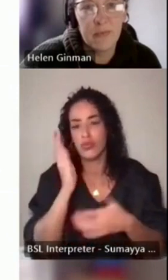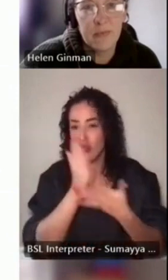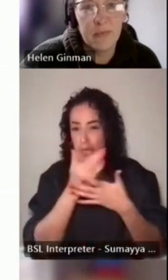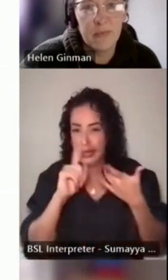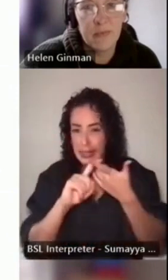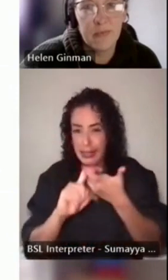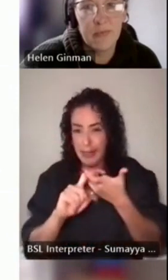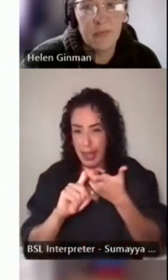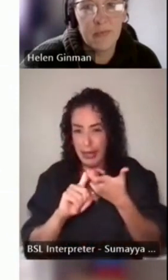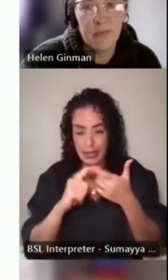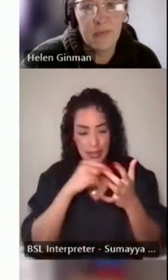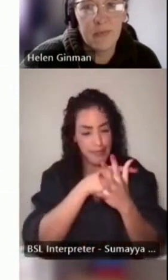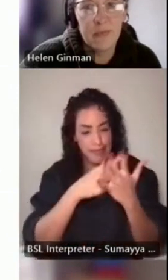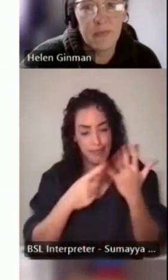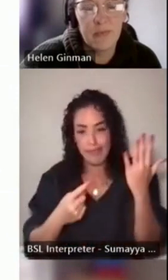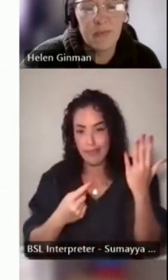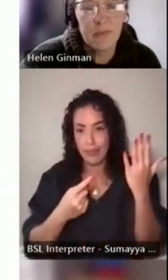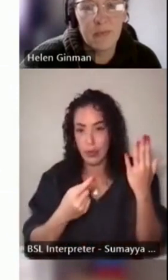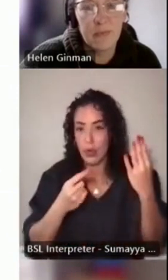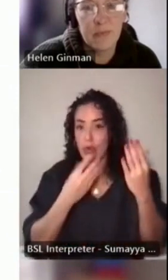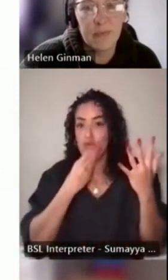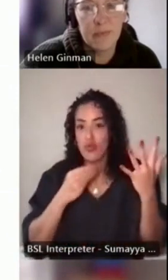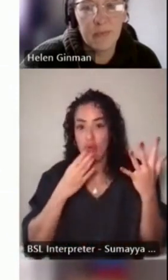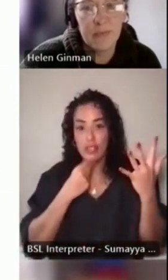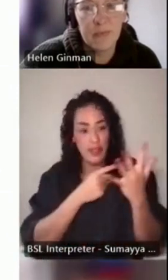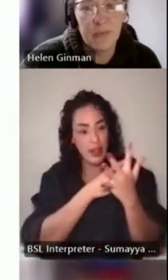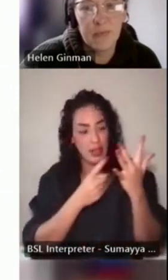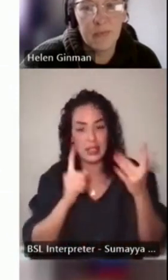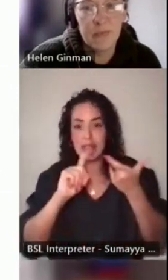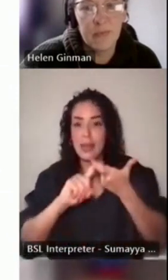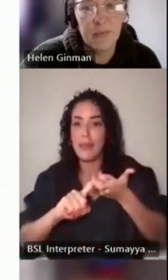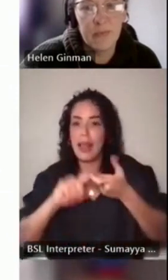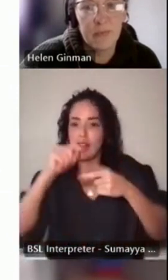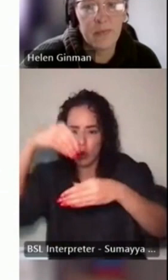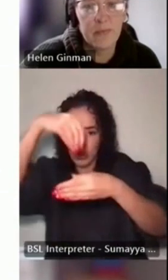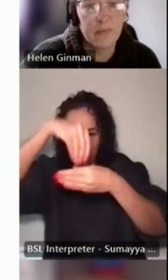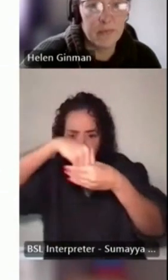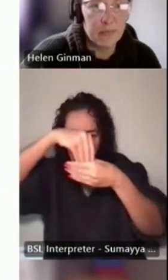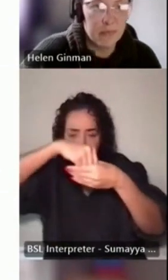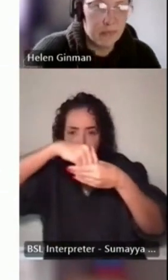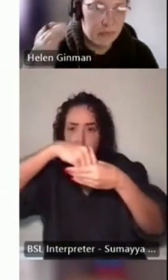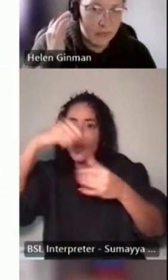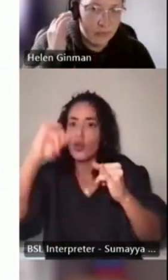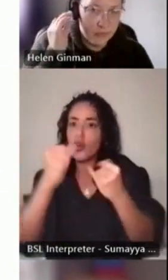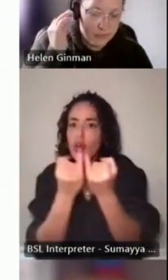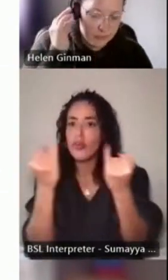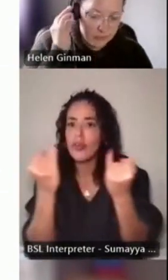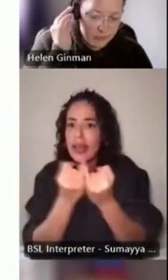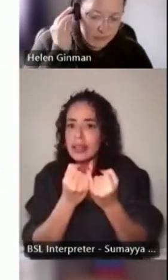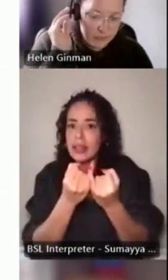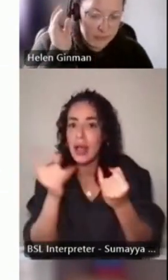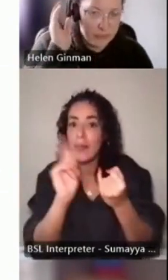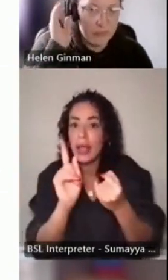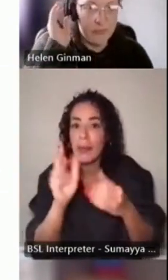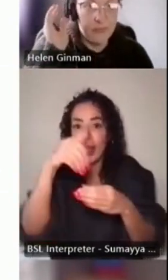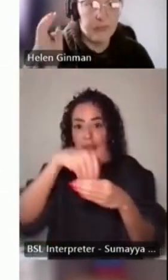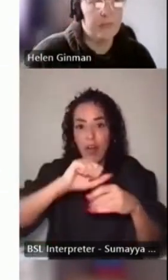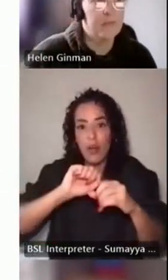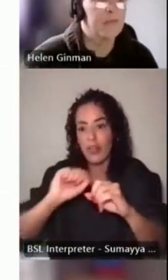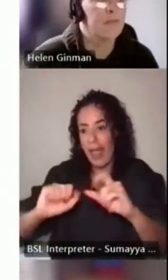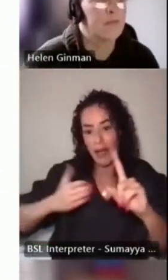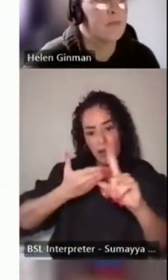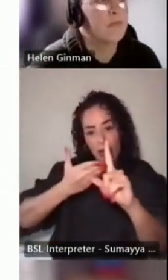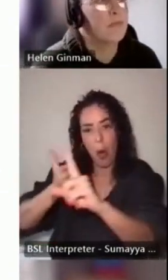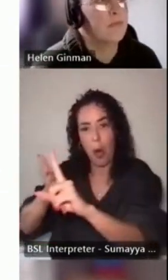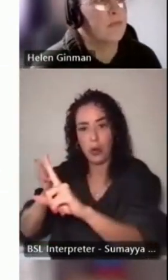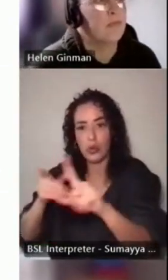conflict style definitely depends on the nature of the conflict, the goals of the people involved, and the context in which the